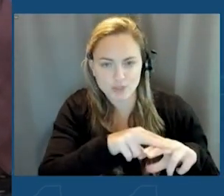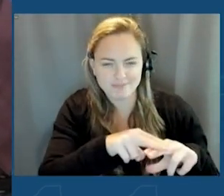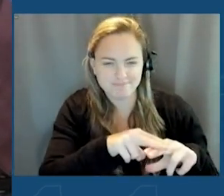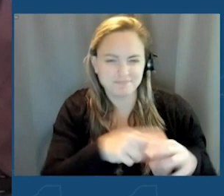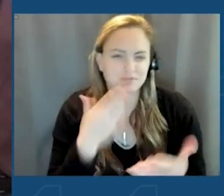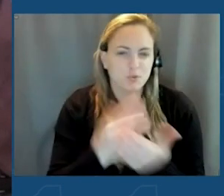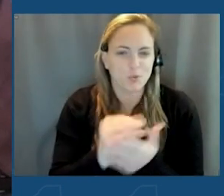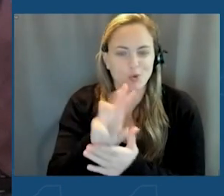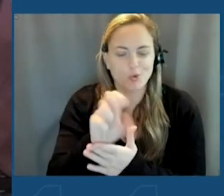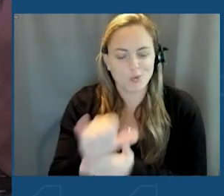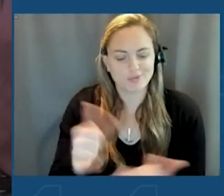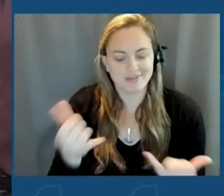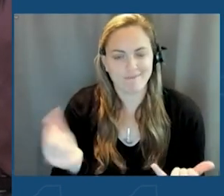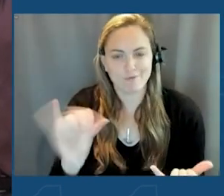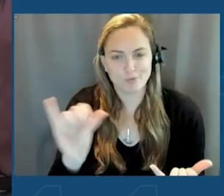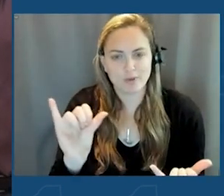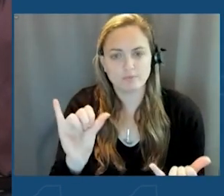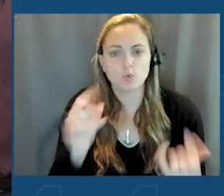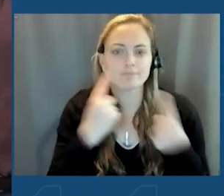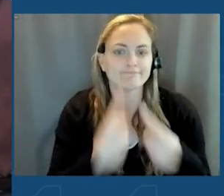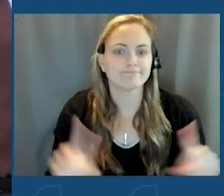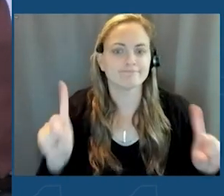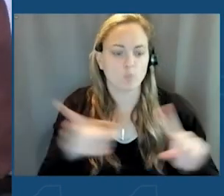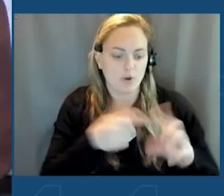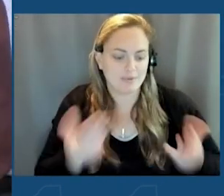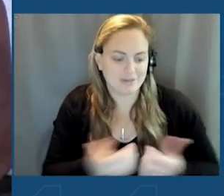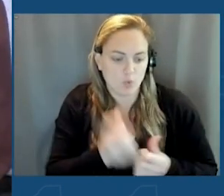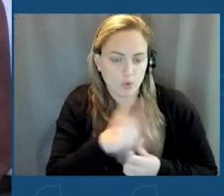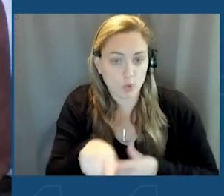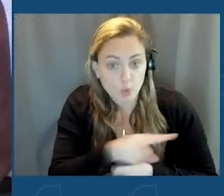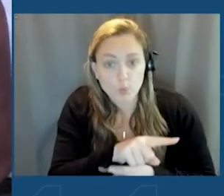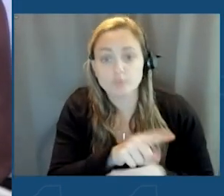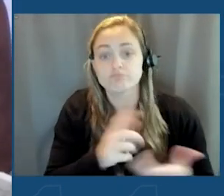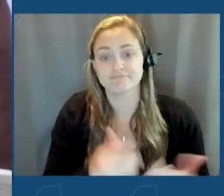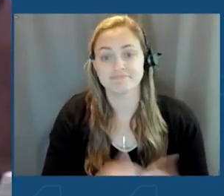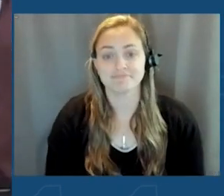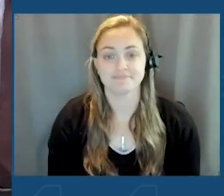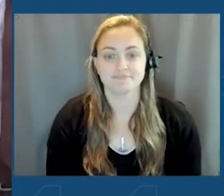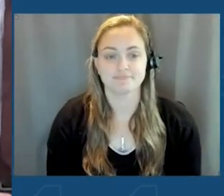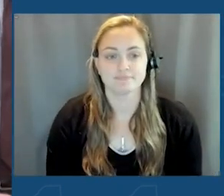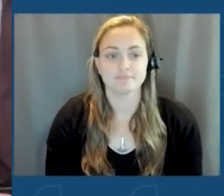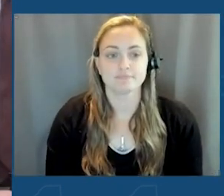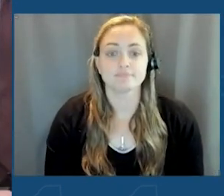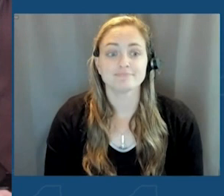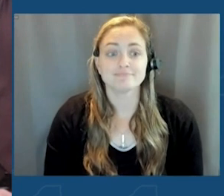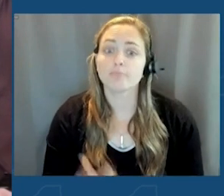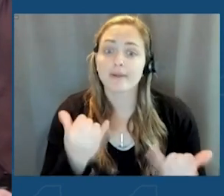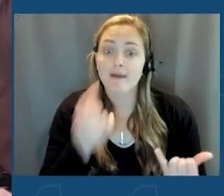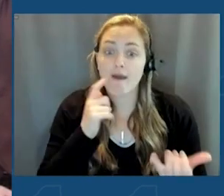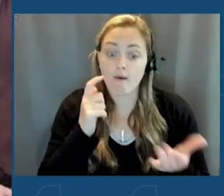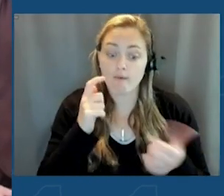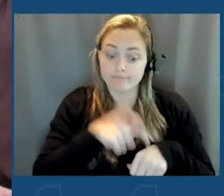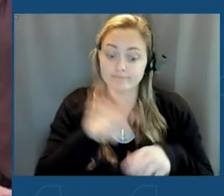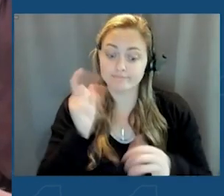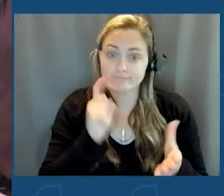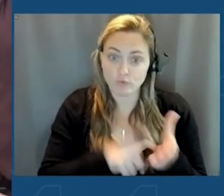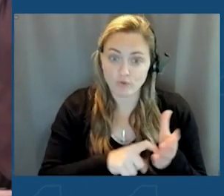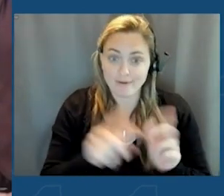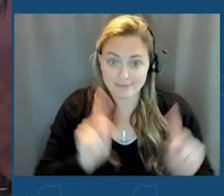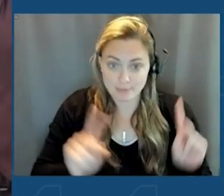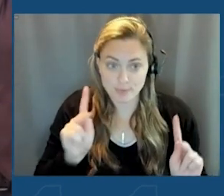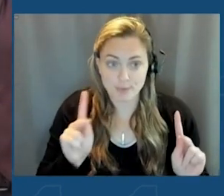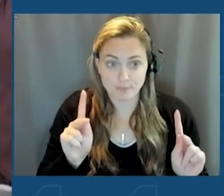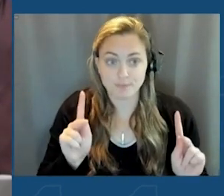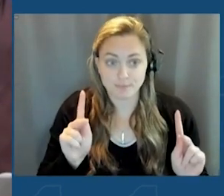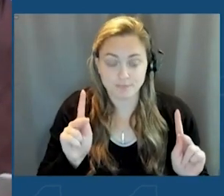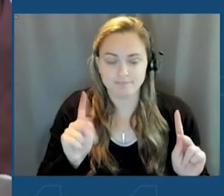as well. So I wanted to make that announcement while I was here with you. But at this point, it is time to recognize the people that